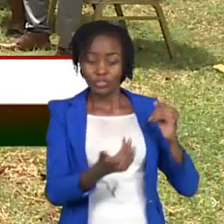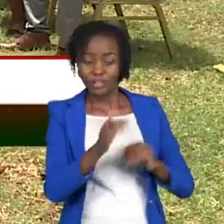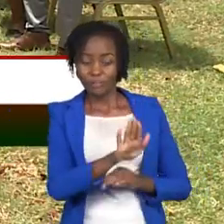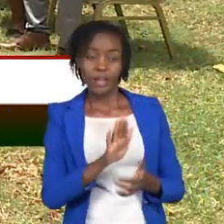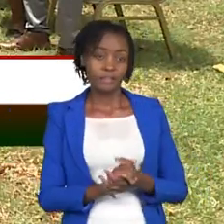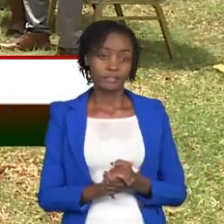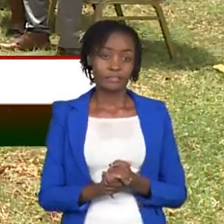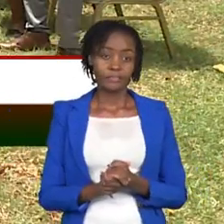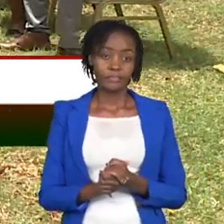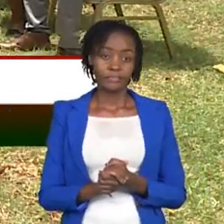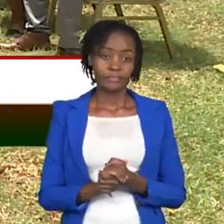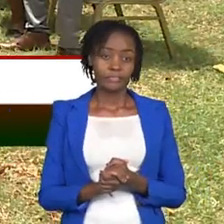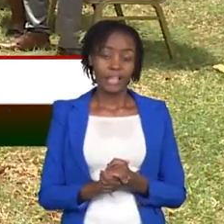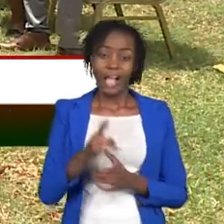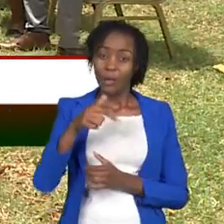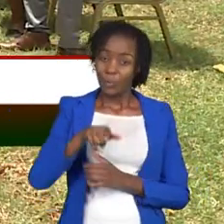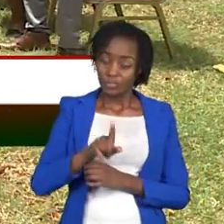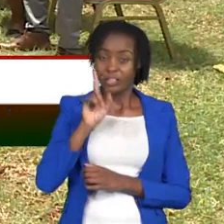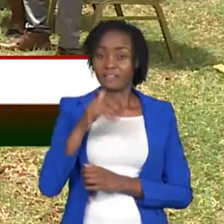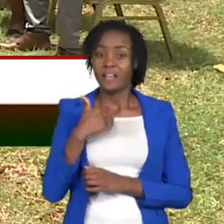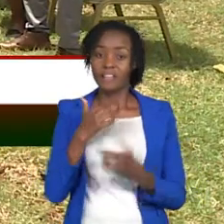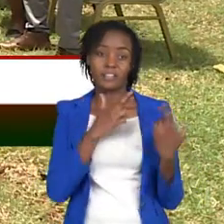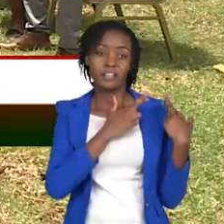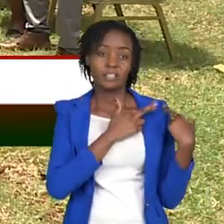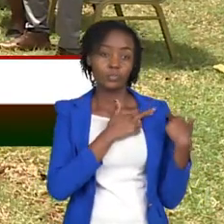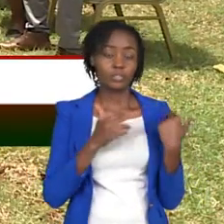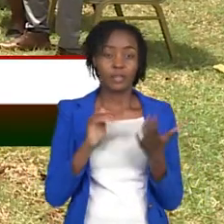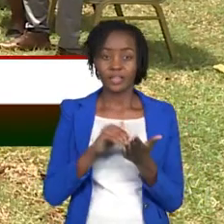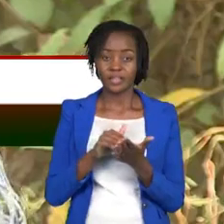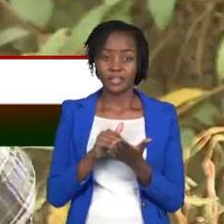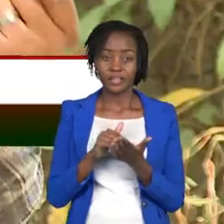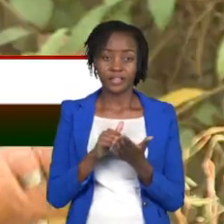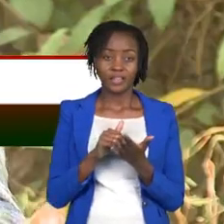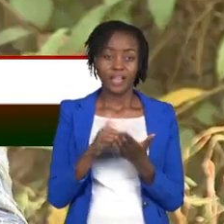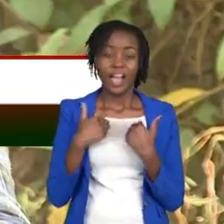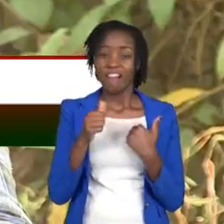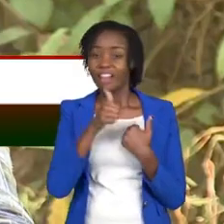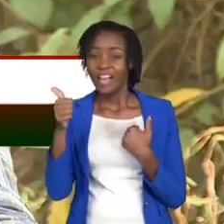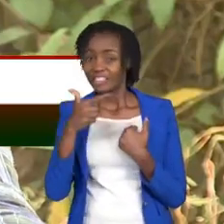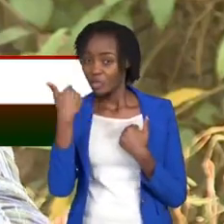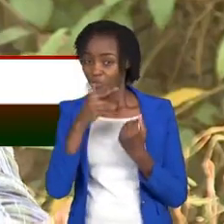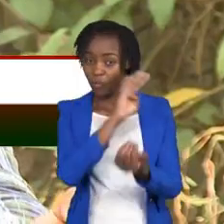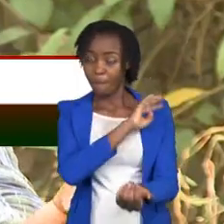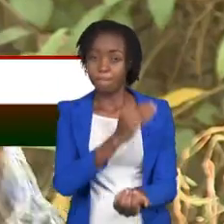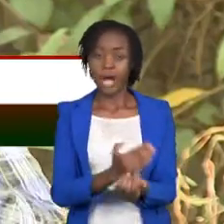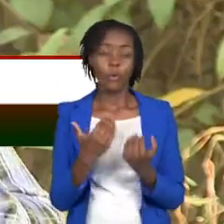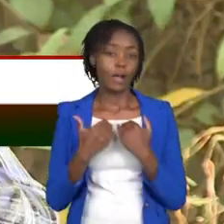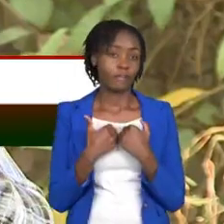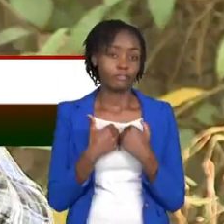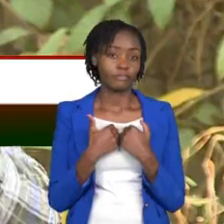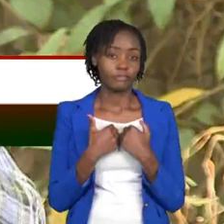we have the responsibility, but as Bush again mentioned, there are those who have been given the power. We